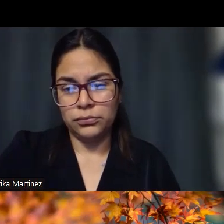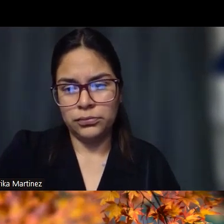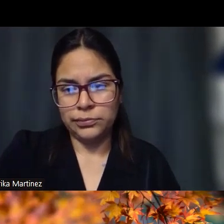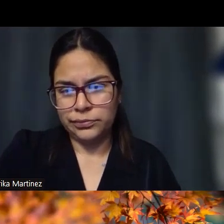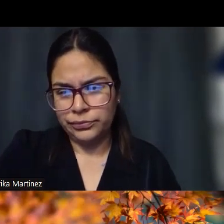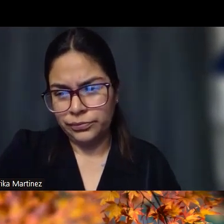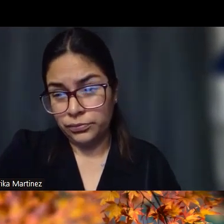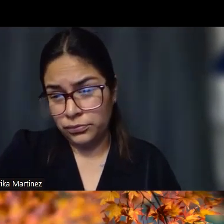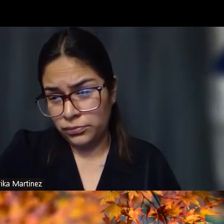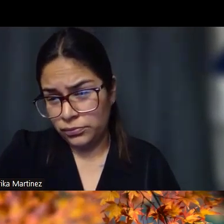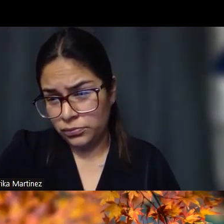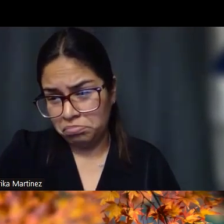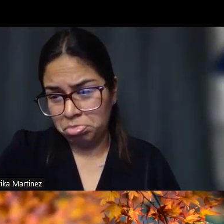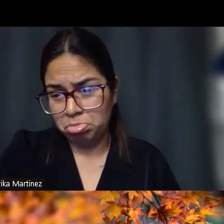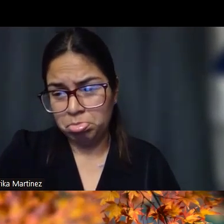Okay.